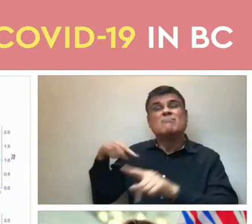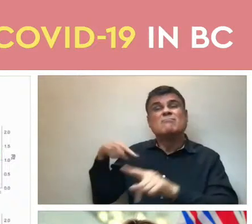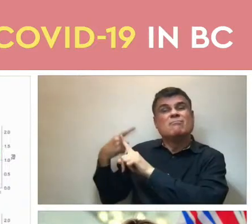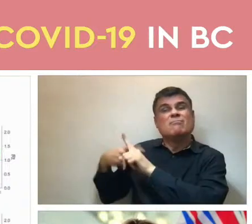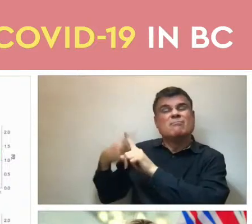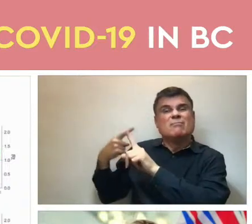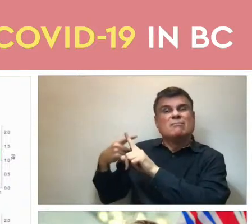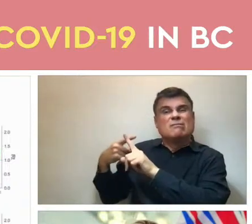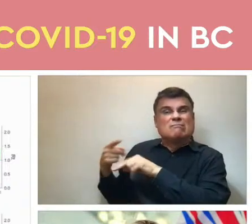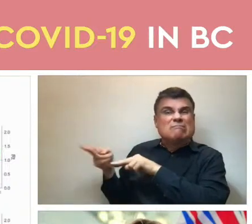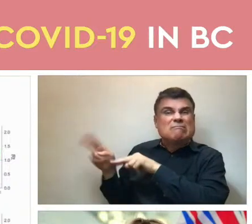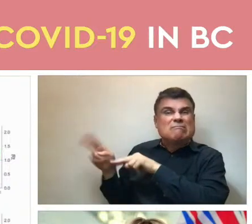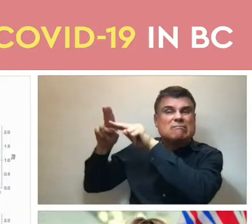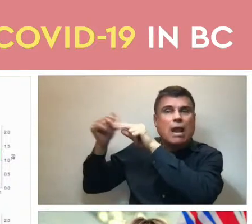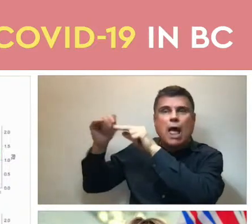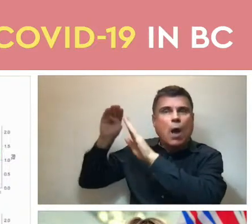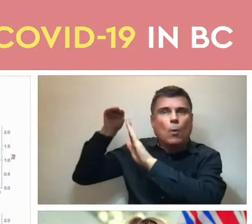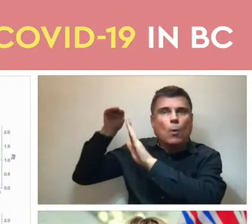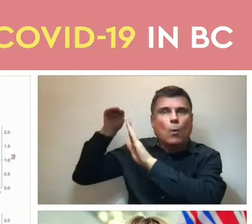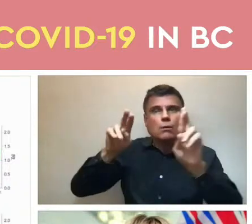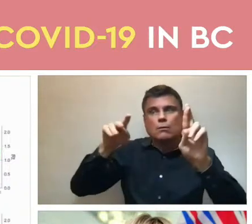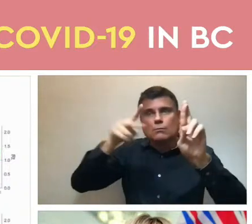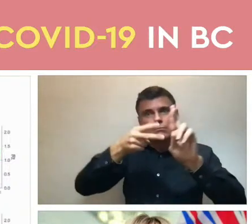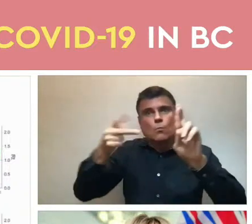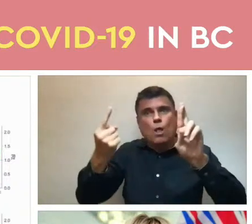So that's something that tells us that we are on